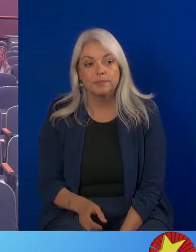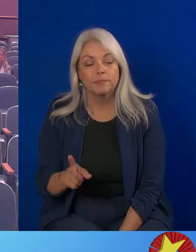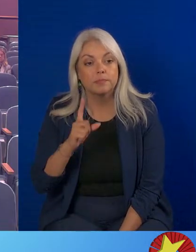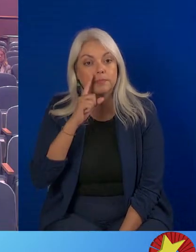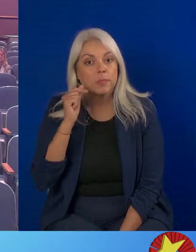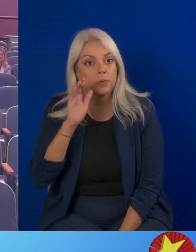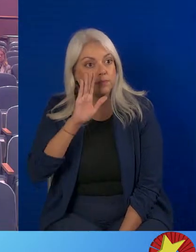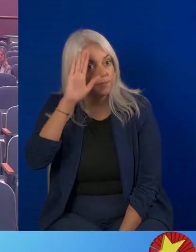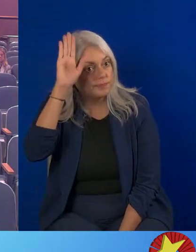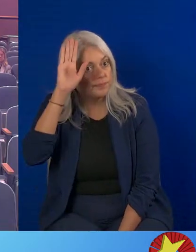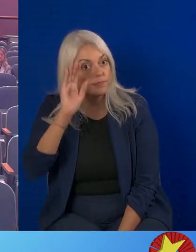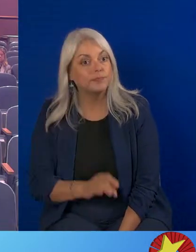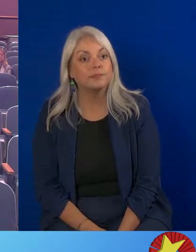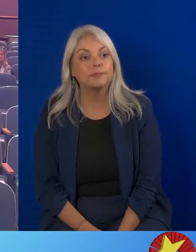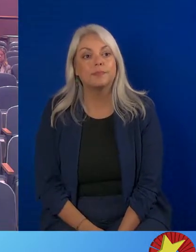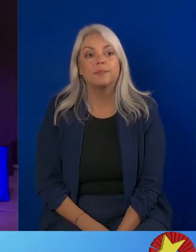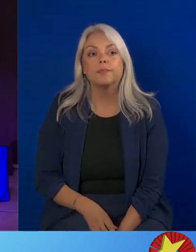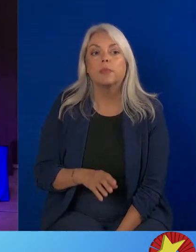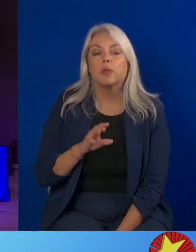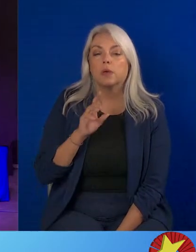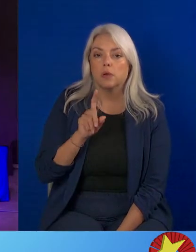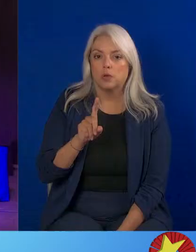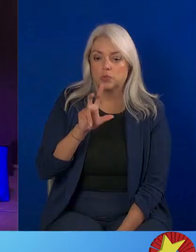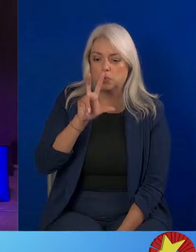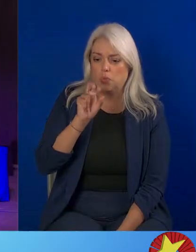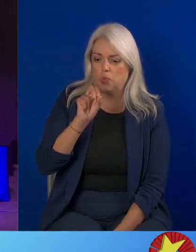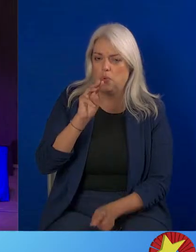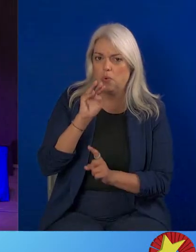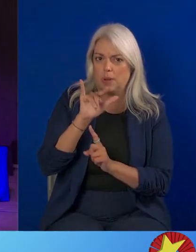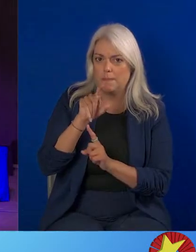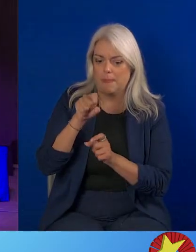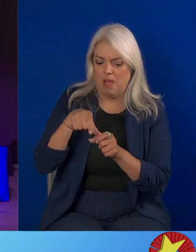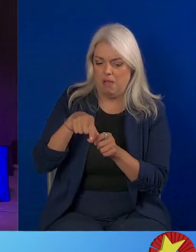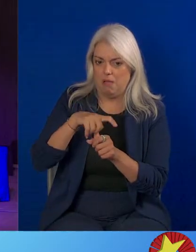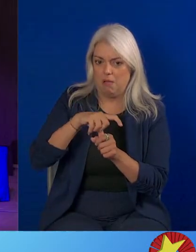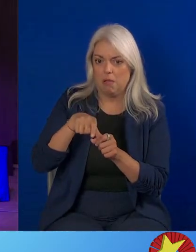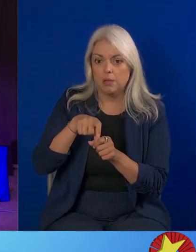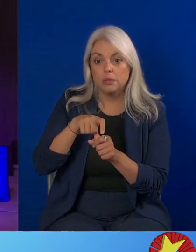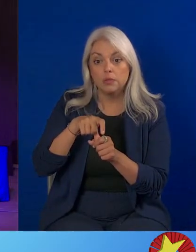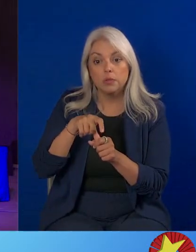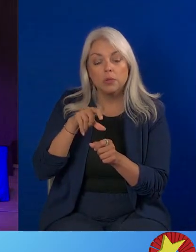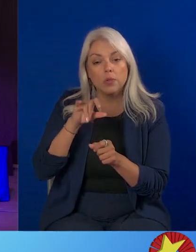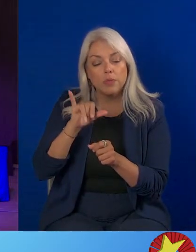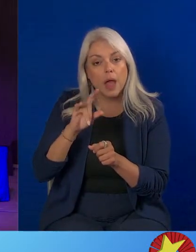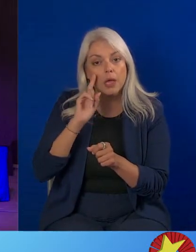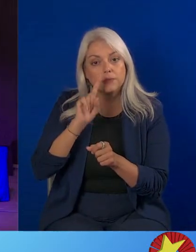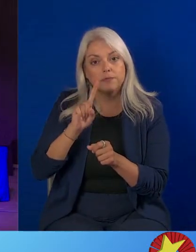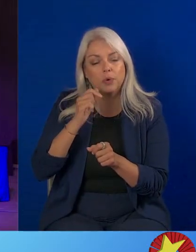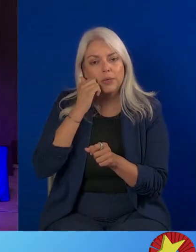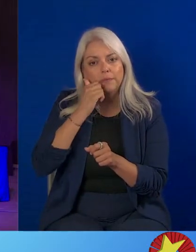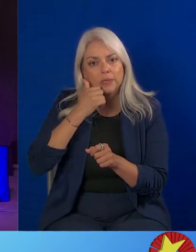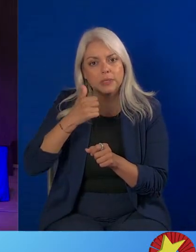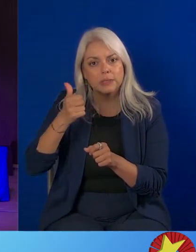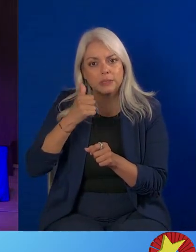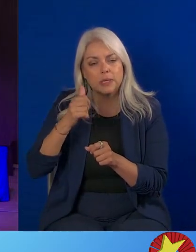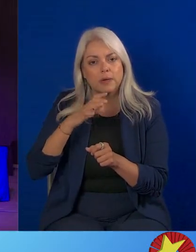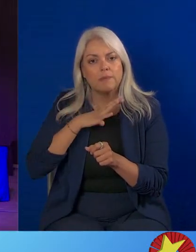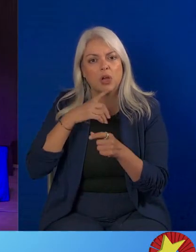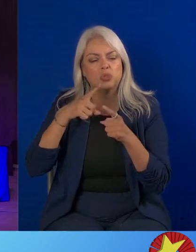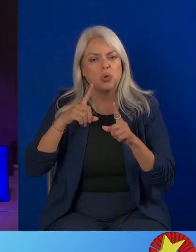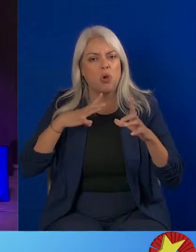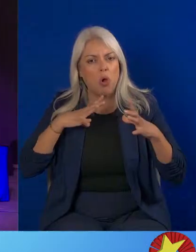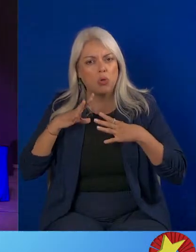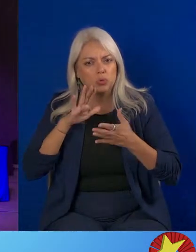Yeah, this is Bill. So the 30-mile is for daily transportation. What happens at holidays when the school